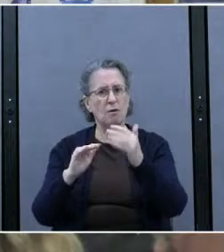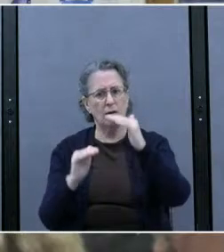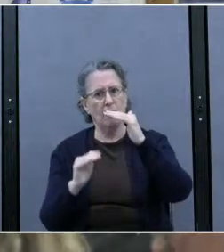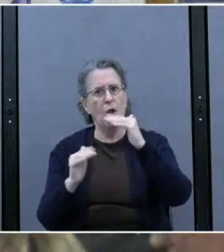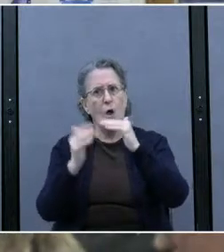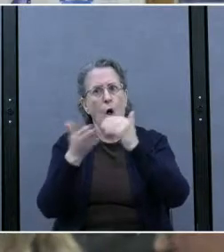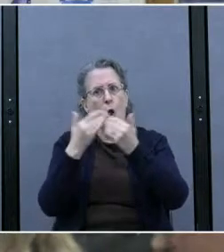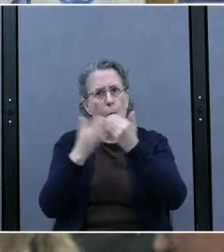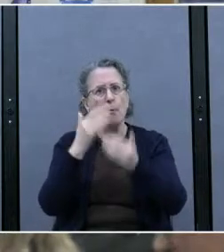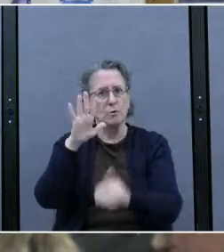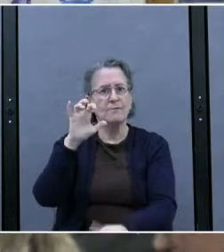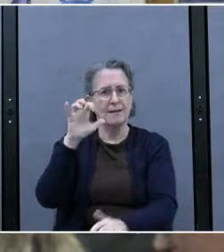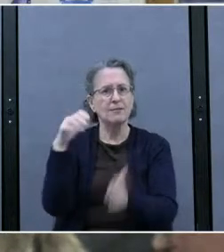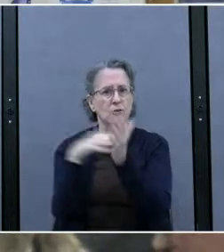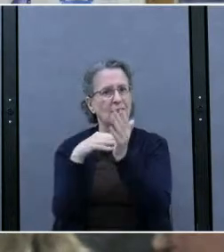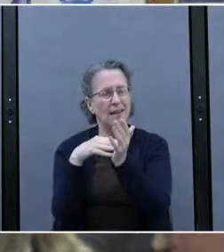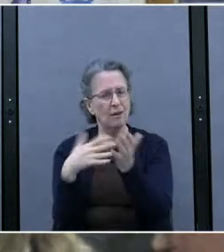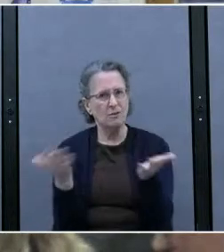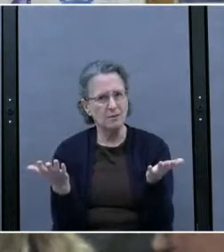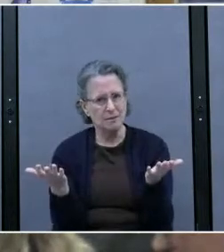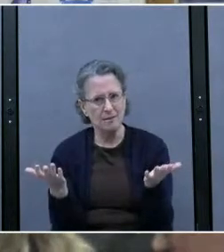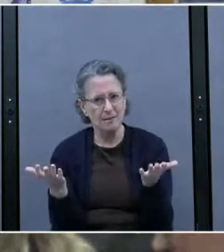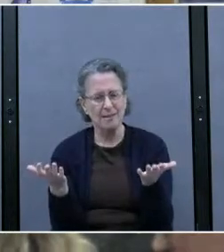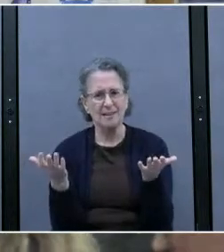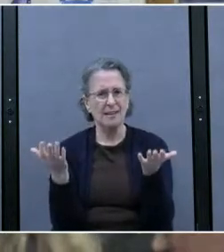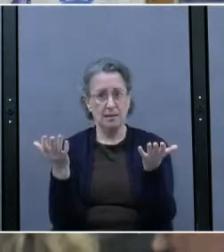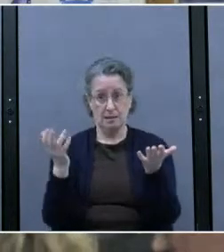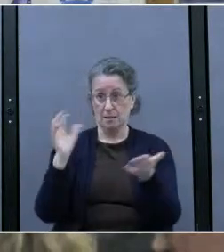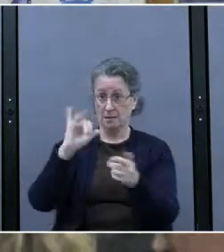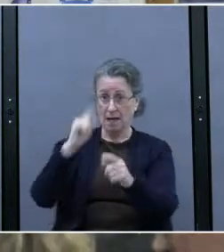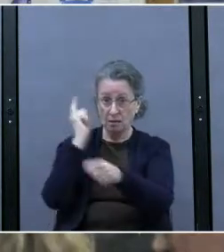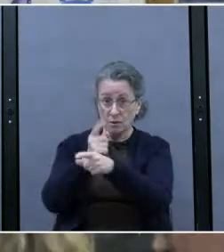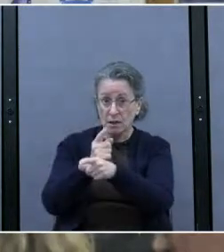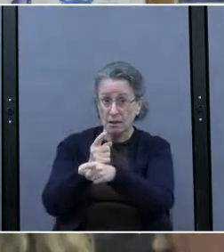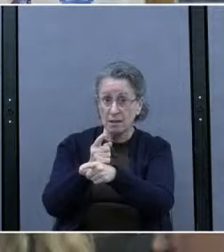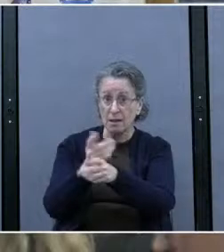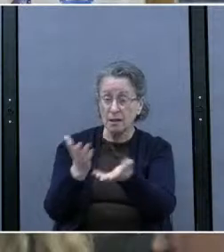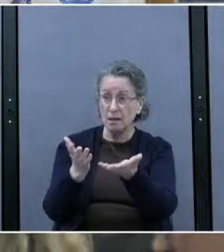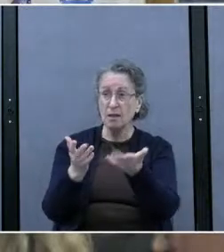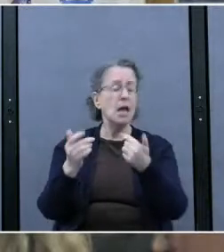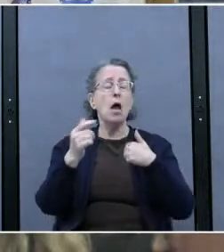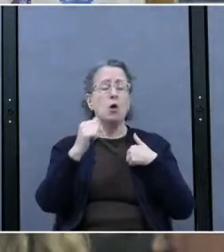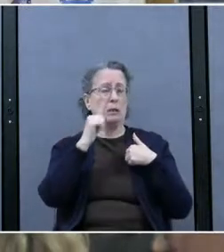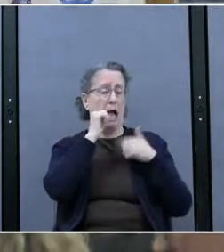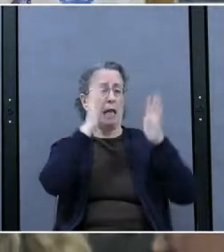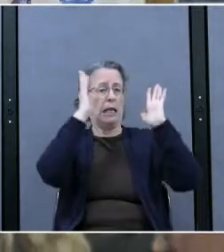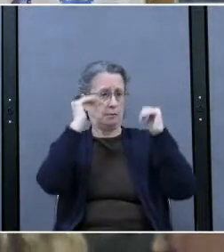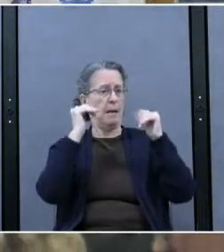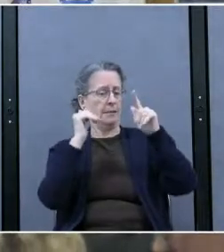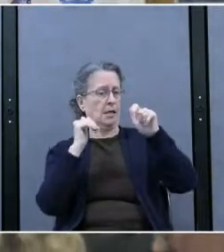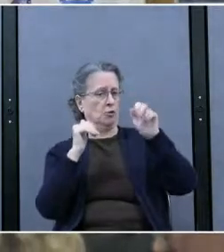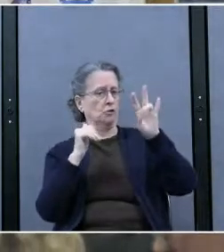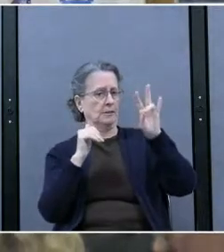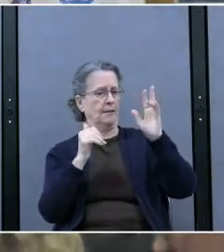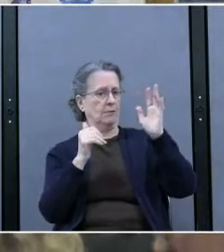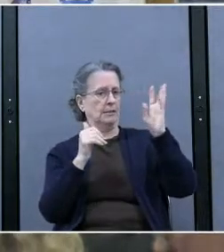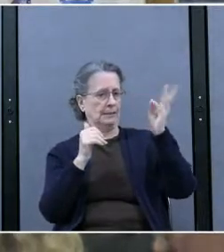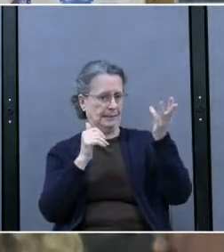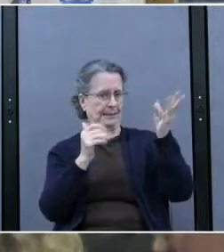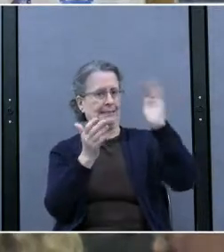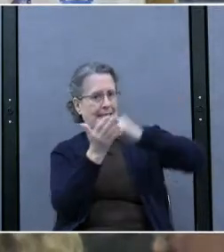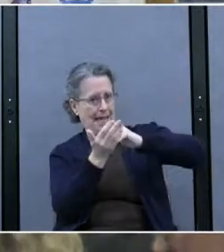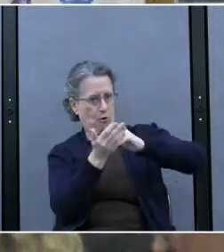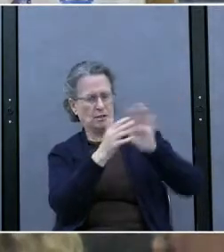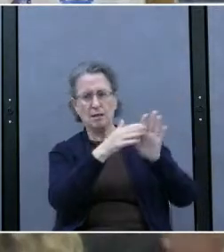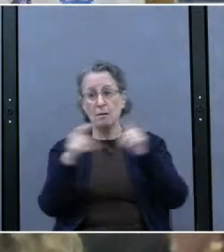$500,000. And my first question, is that correct? The unexpected portion is 176, but when you look in the